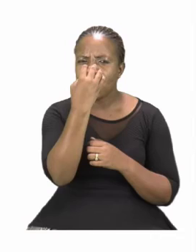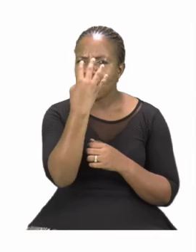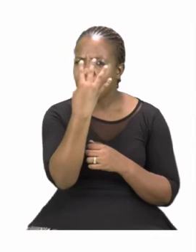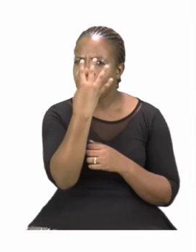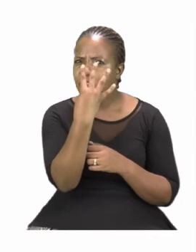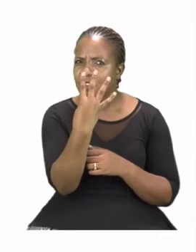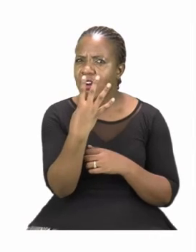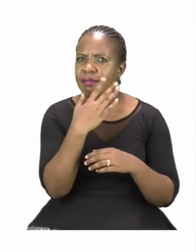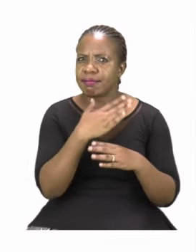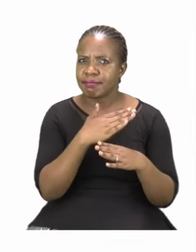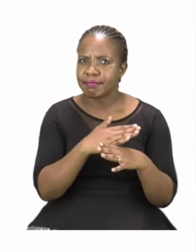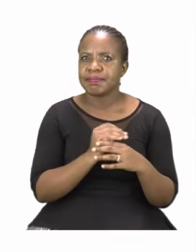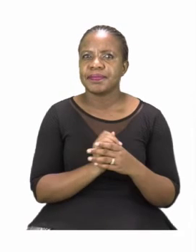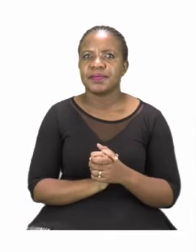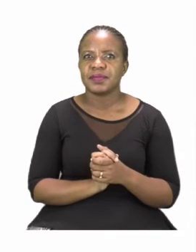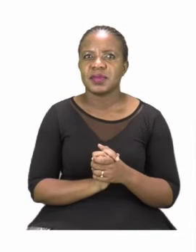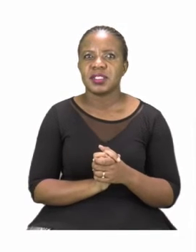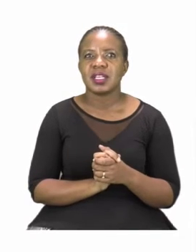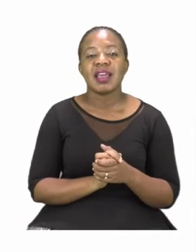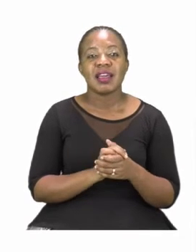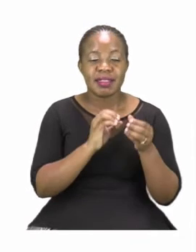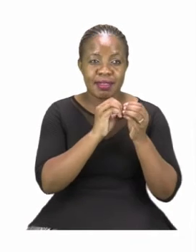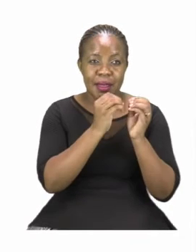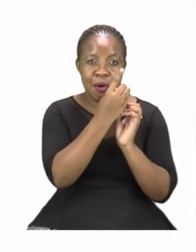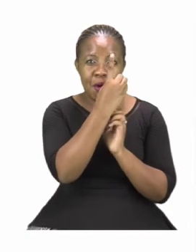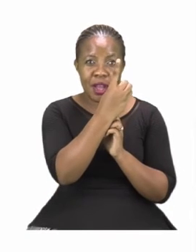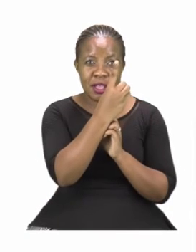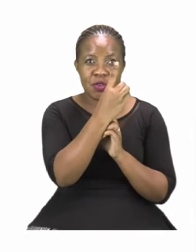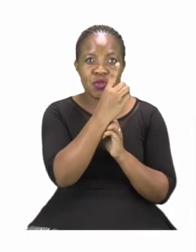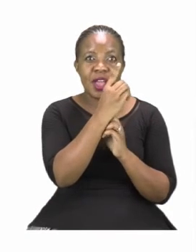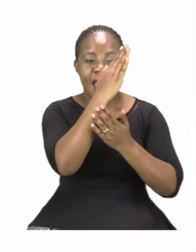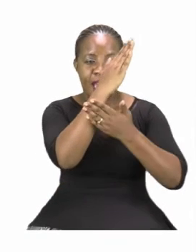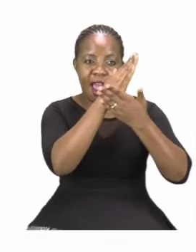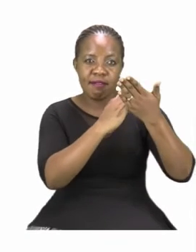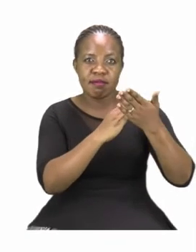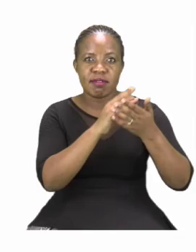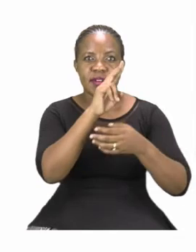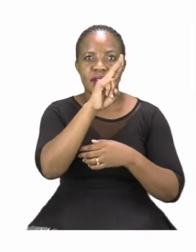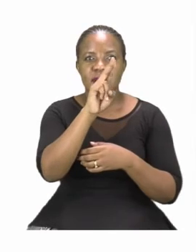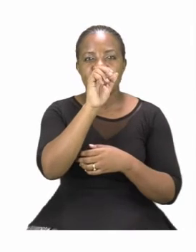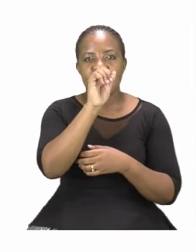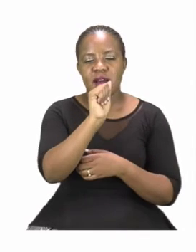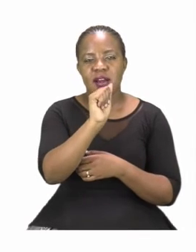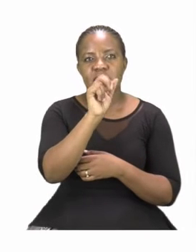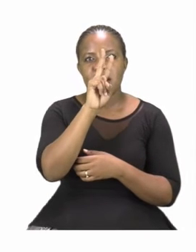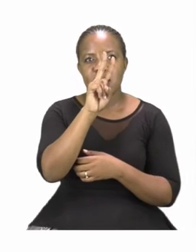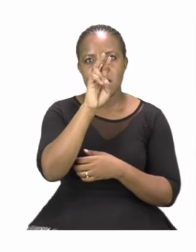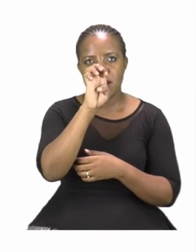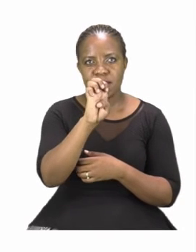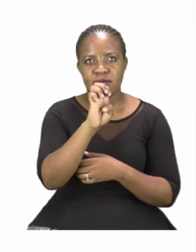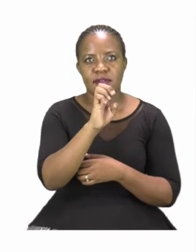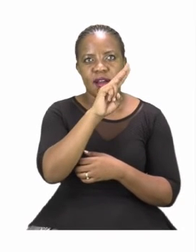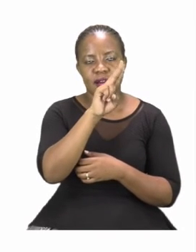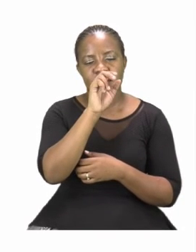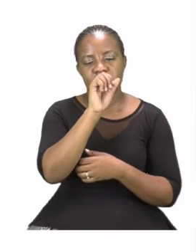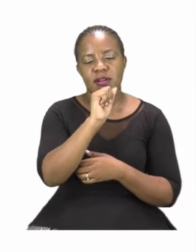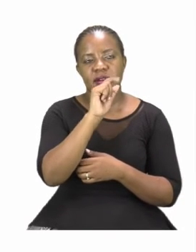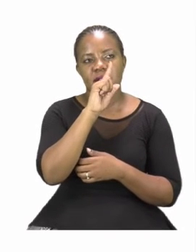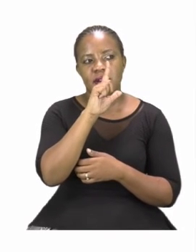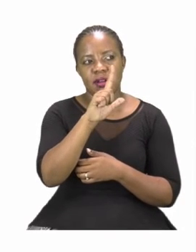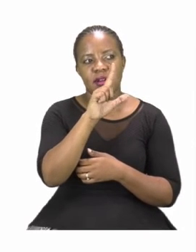list for the attention of pre-primary schools. Topics include family, summer, culture, traditions and